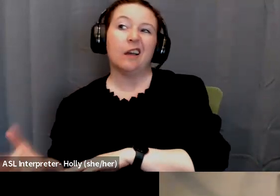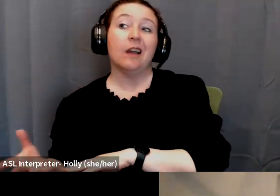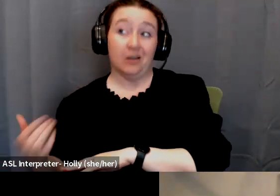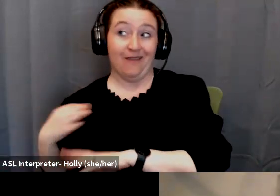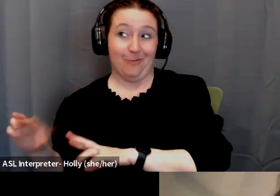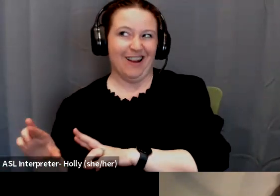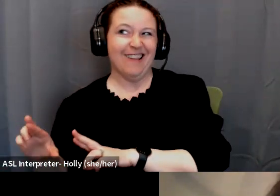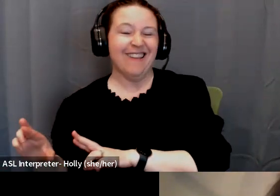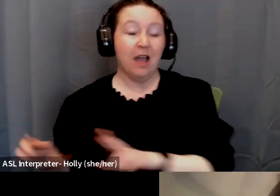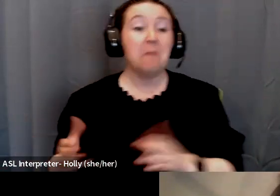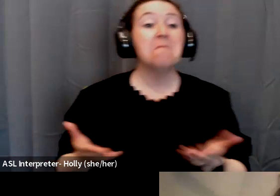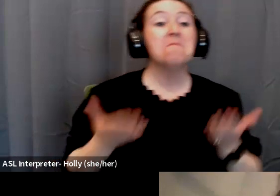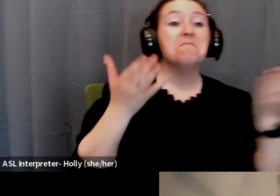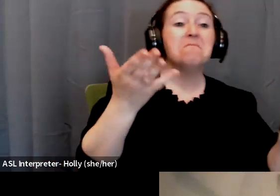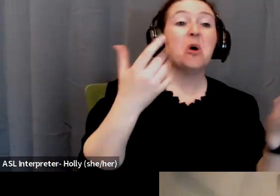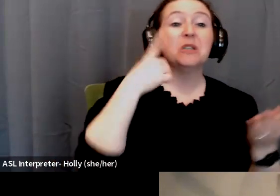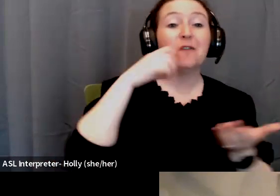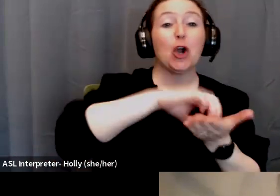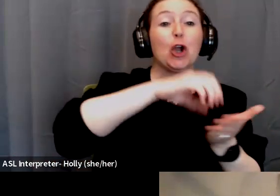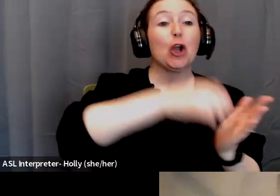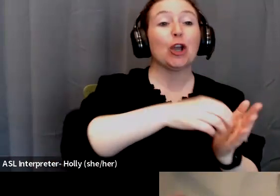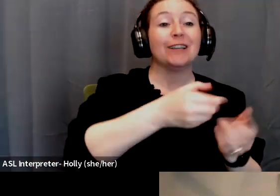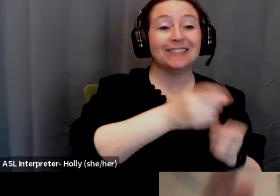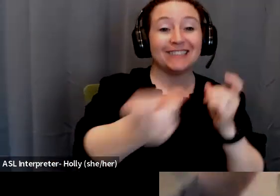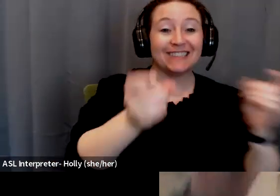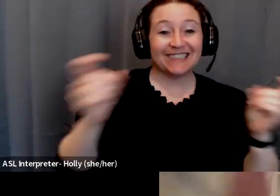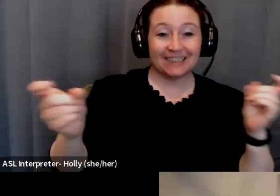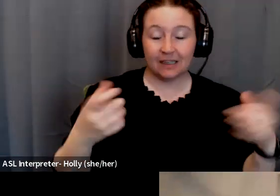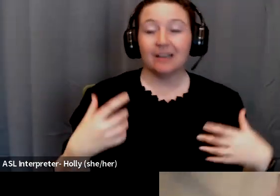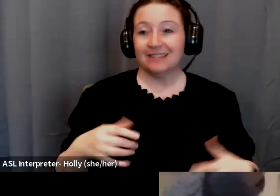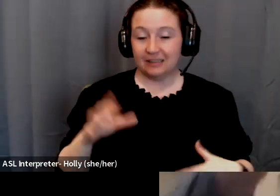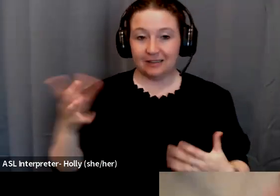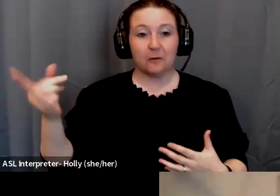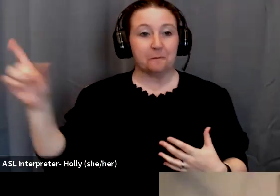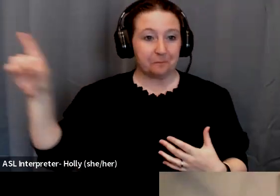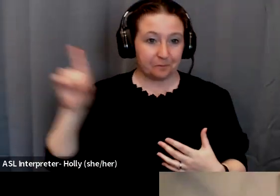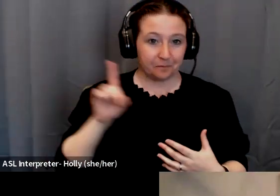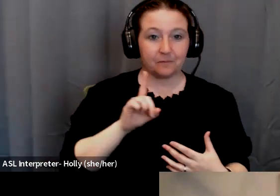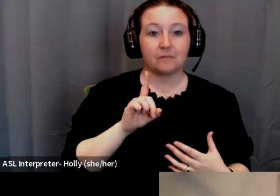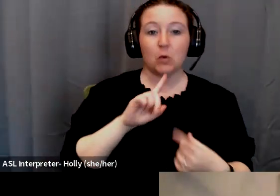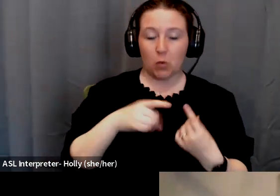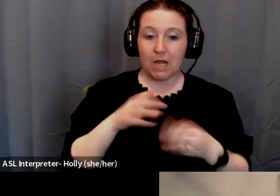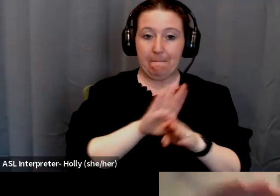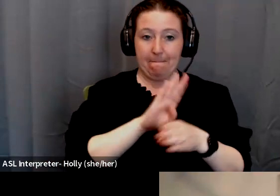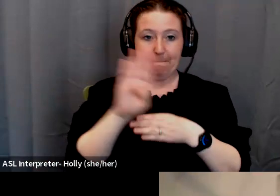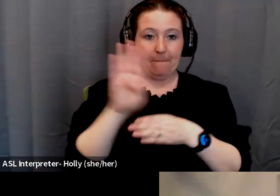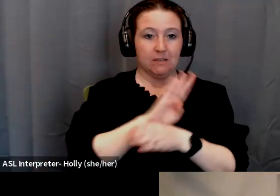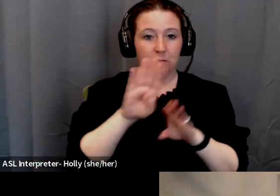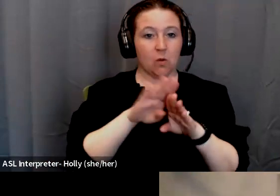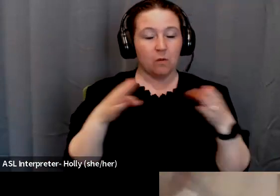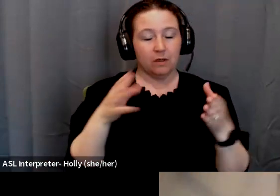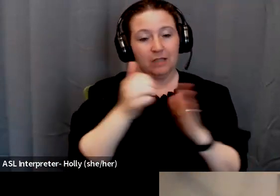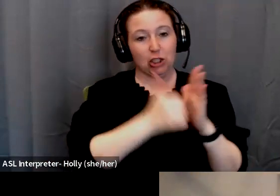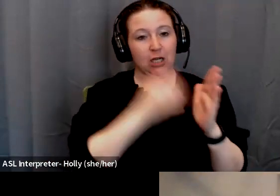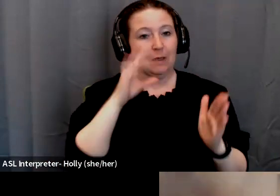and you just really want to do that, you stand up to the microphone at the appropriate time when we're taking business, and you'd know when that is because the agenda